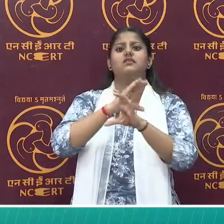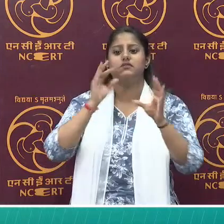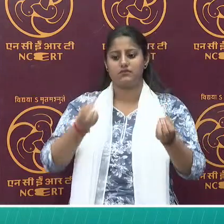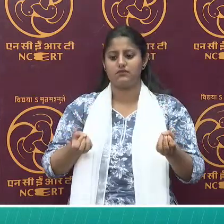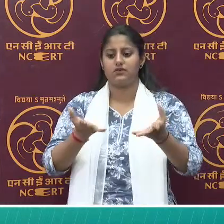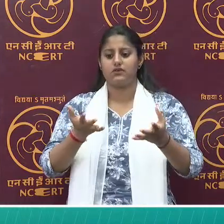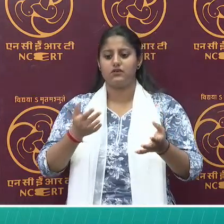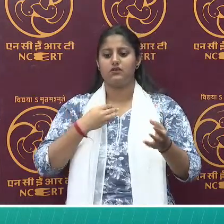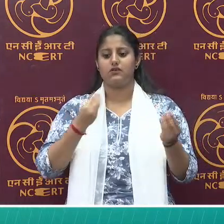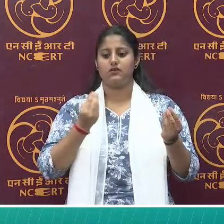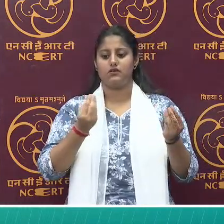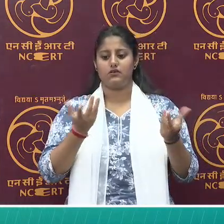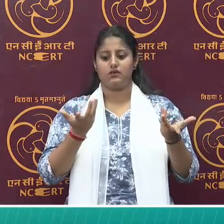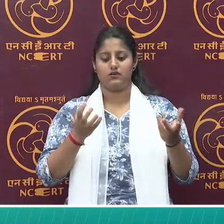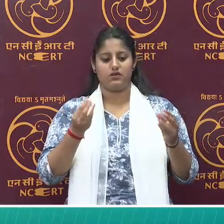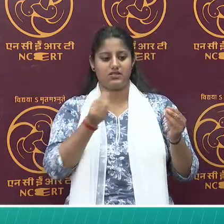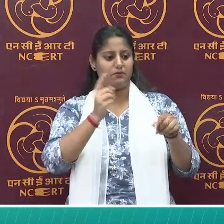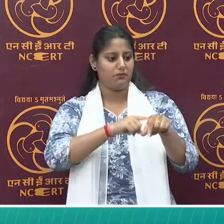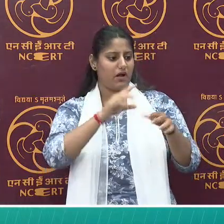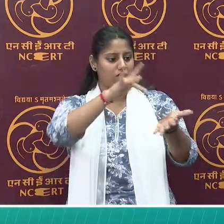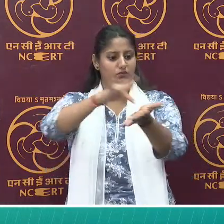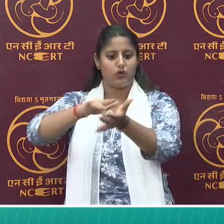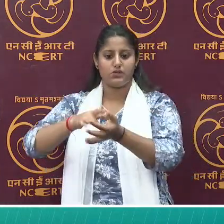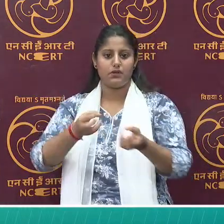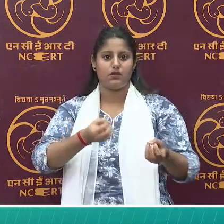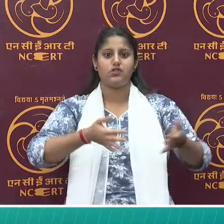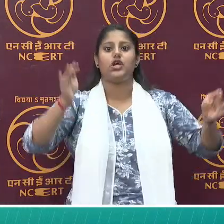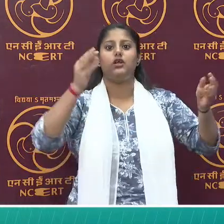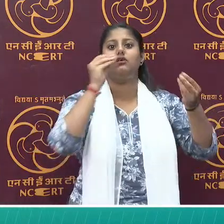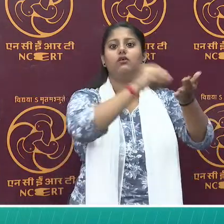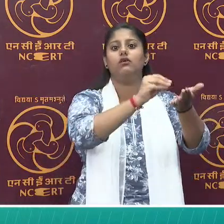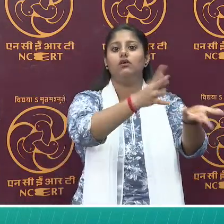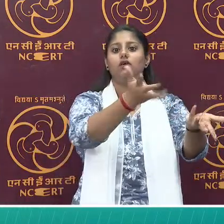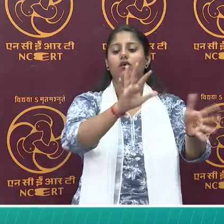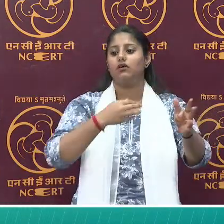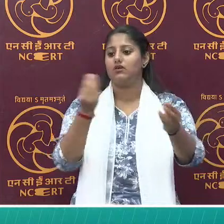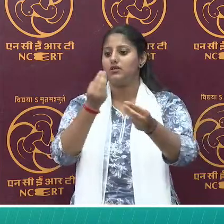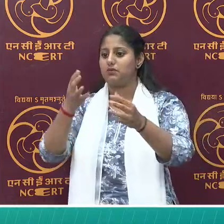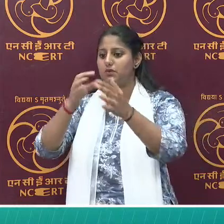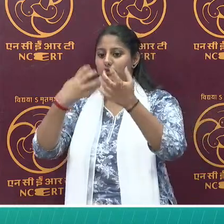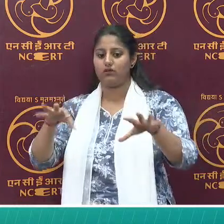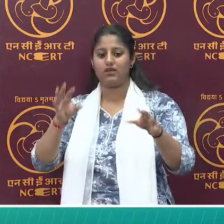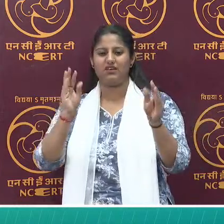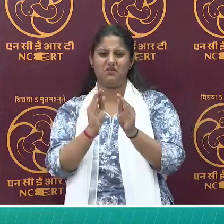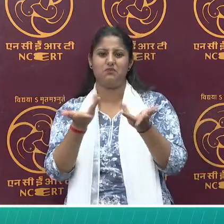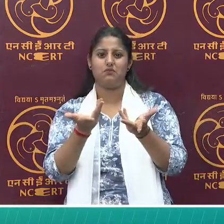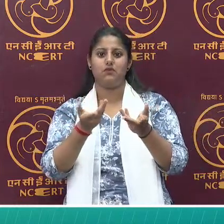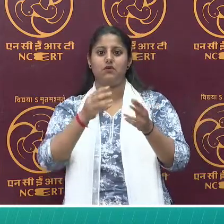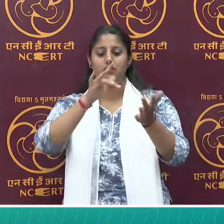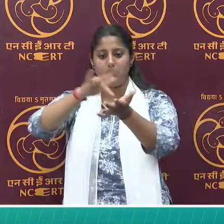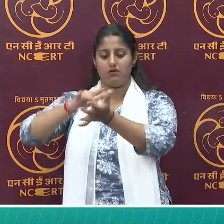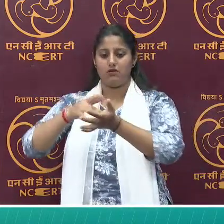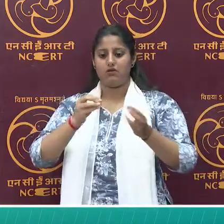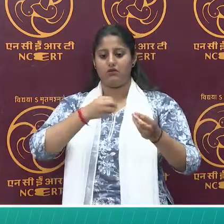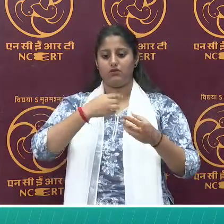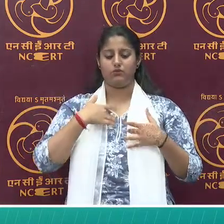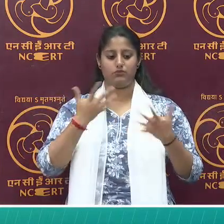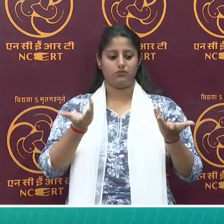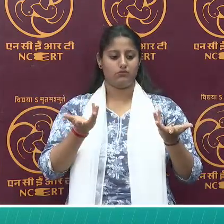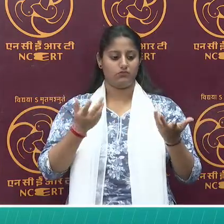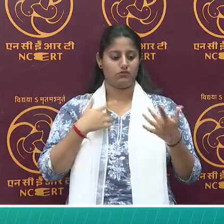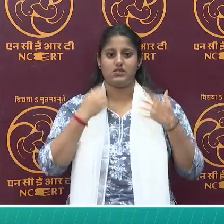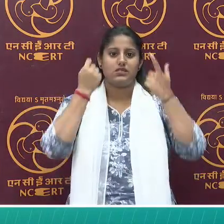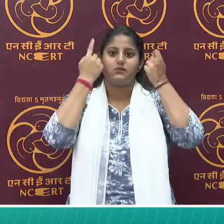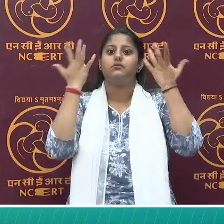part you have more seeds and at the other part there are less seeds. Yes. So wherever more seeds are present and